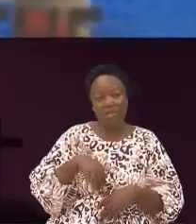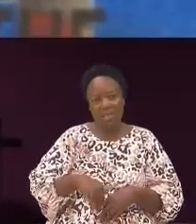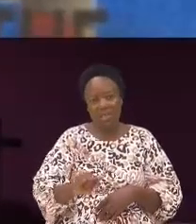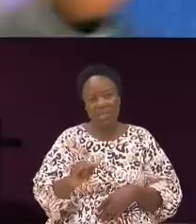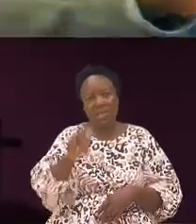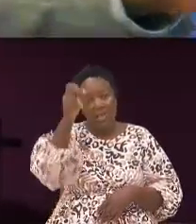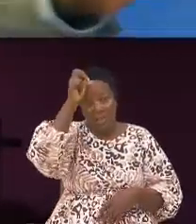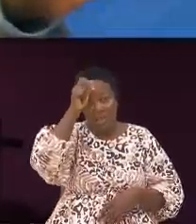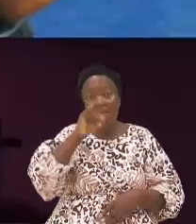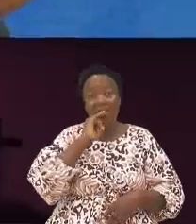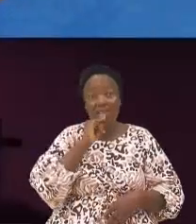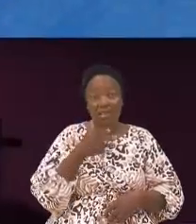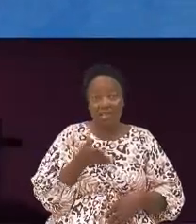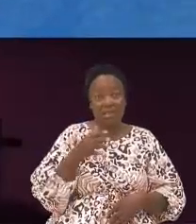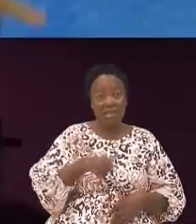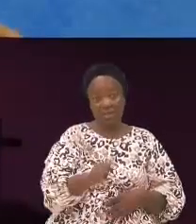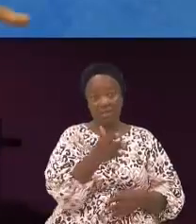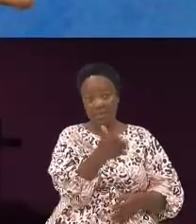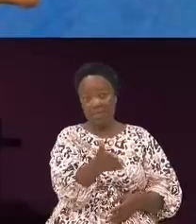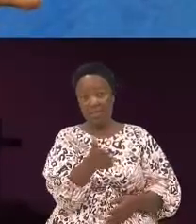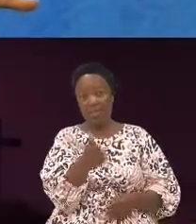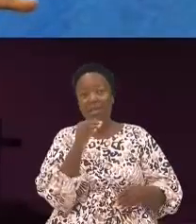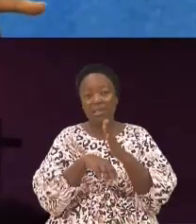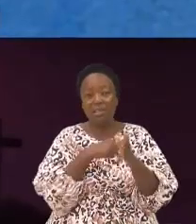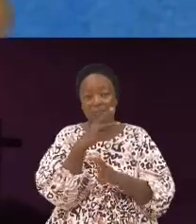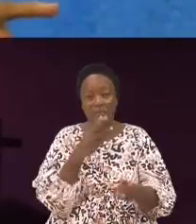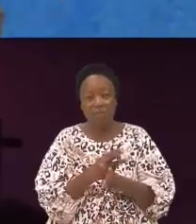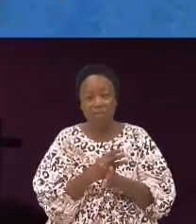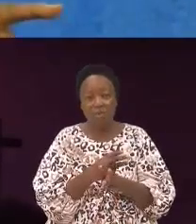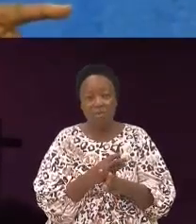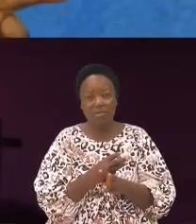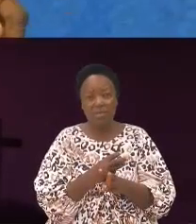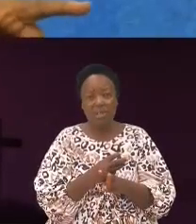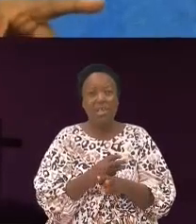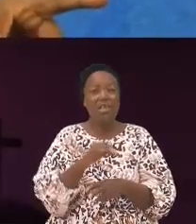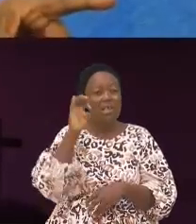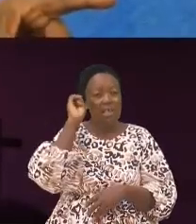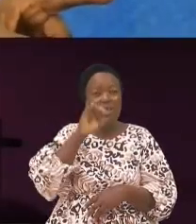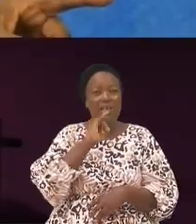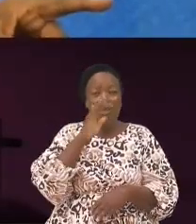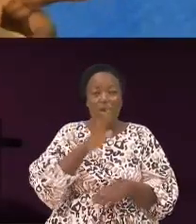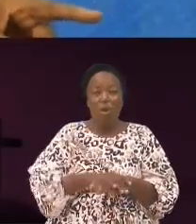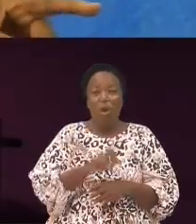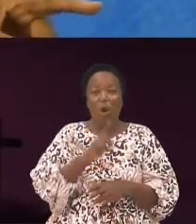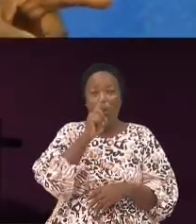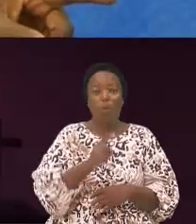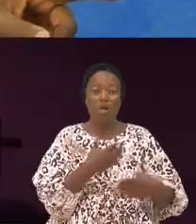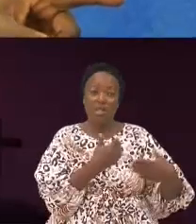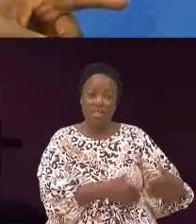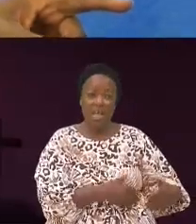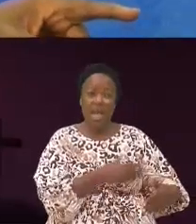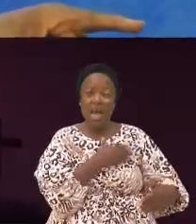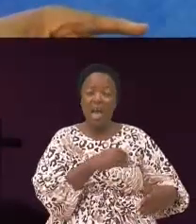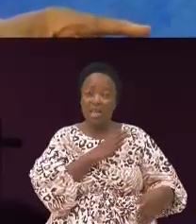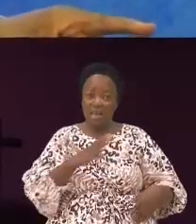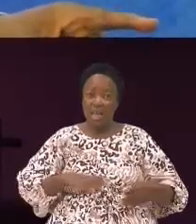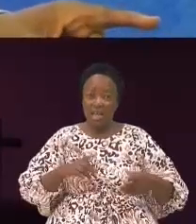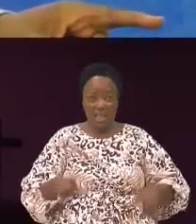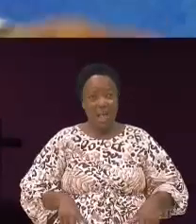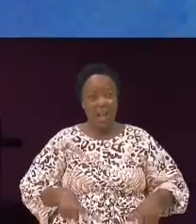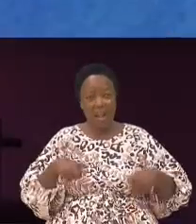out yet. Satan is still much alive in the world. Is on